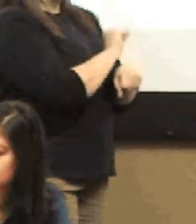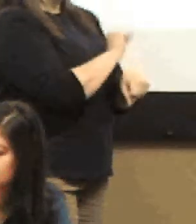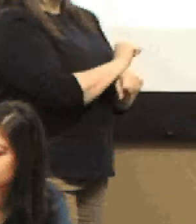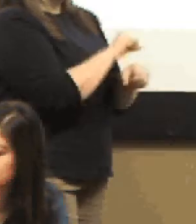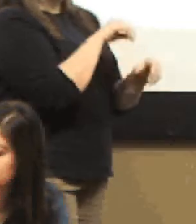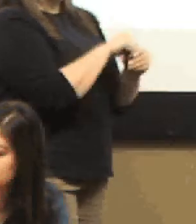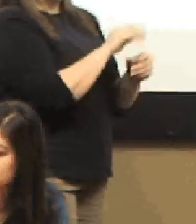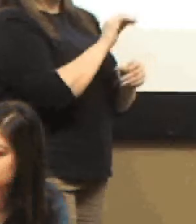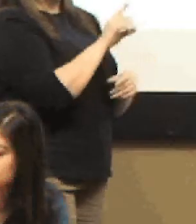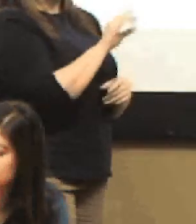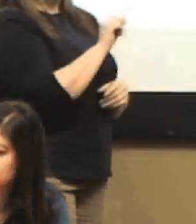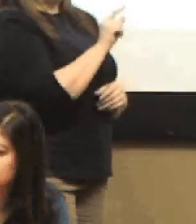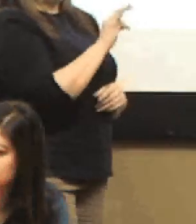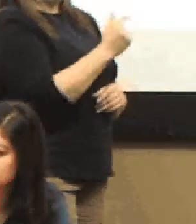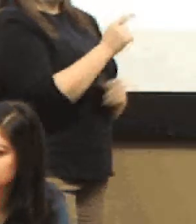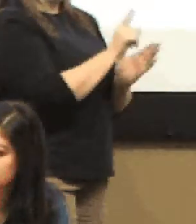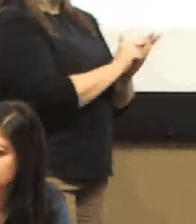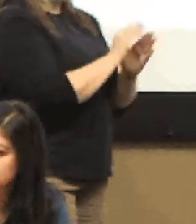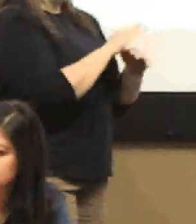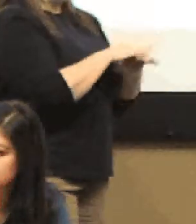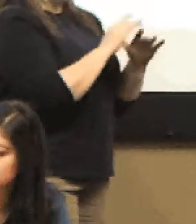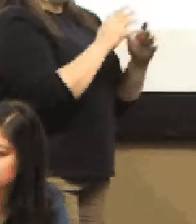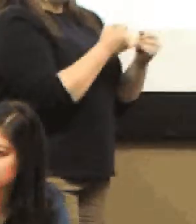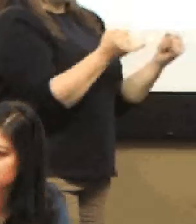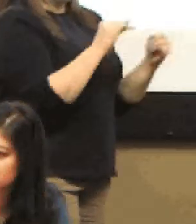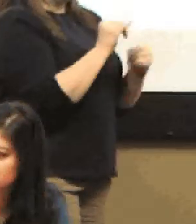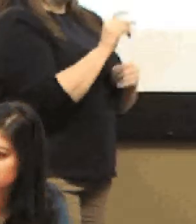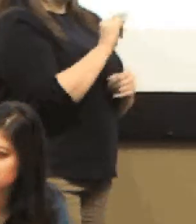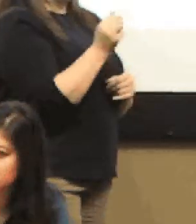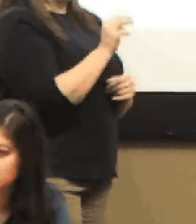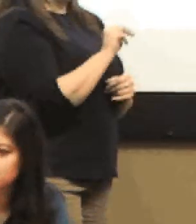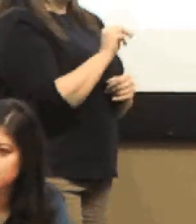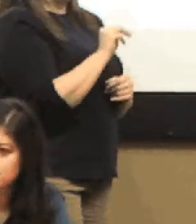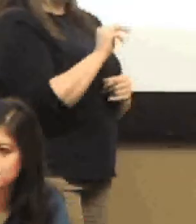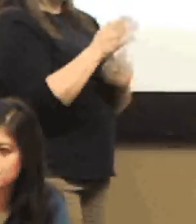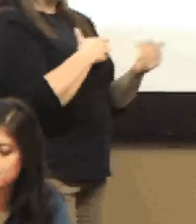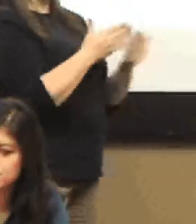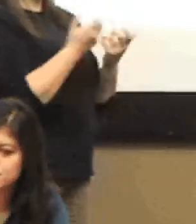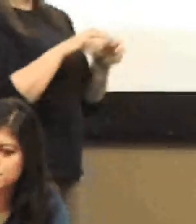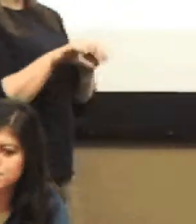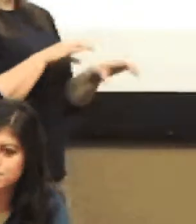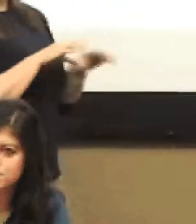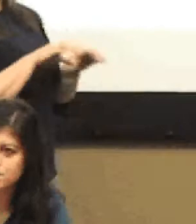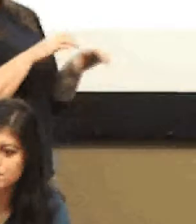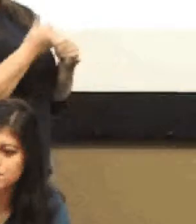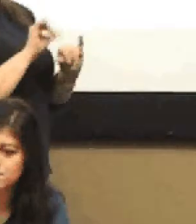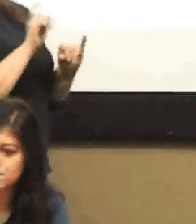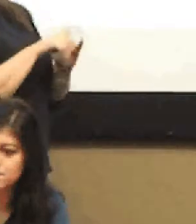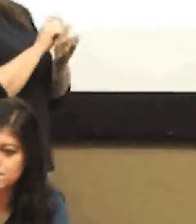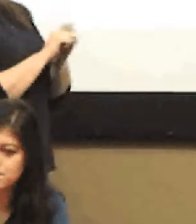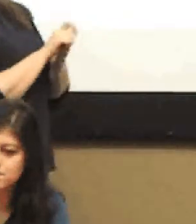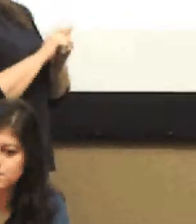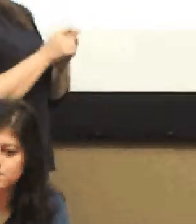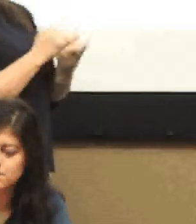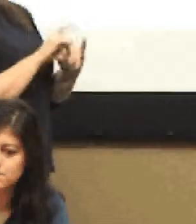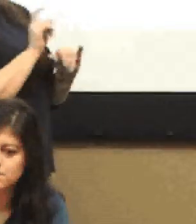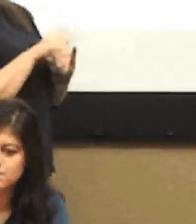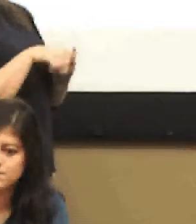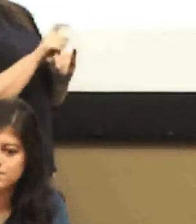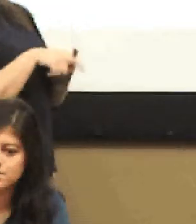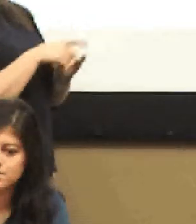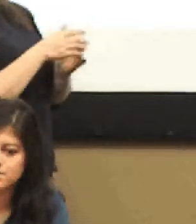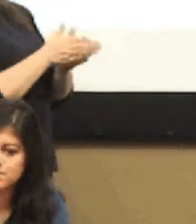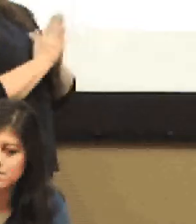in broadcasting, print, online journalism, whatever it is you're going to do. You still have to be able to write, you still have to be able to